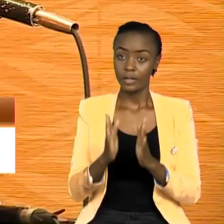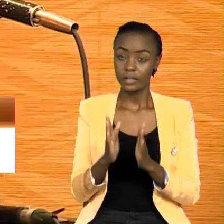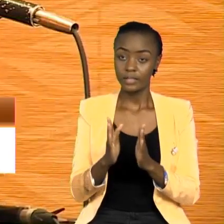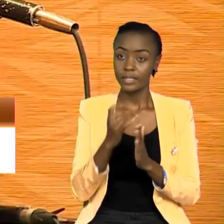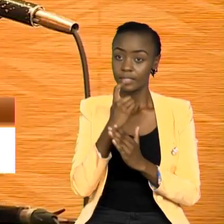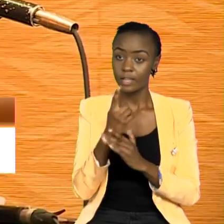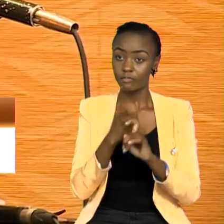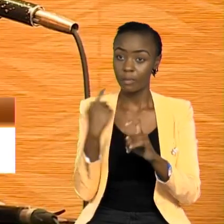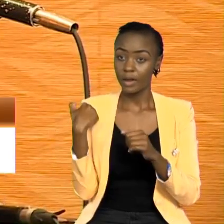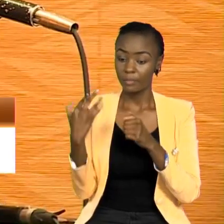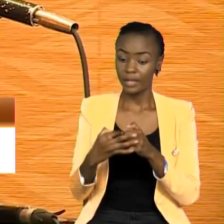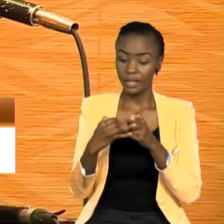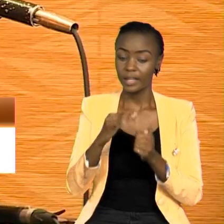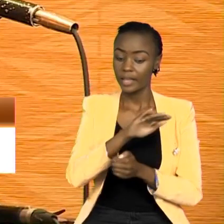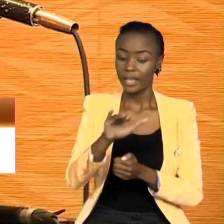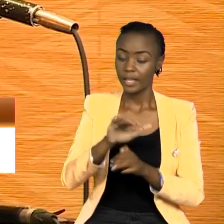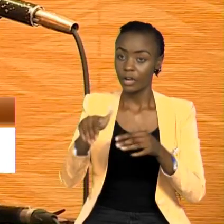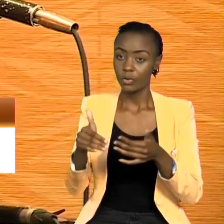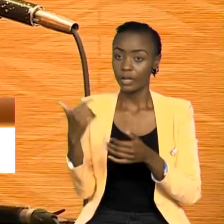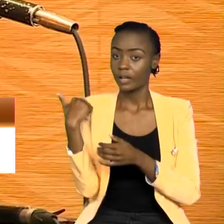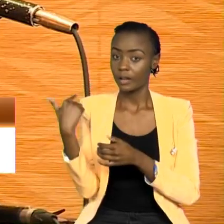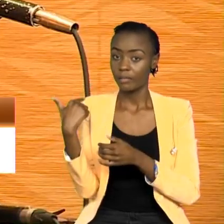from Kibera and Madare,